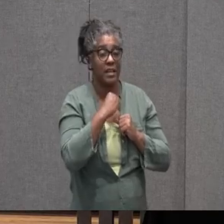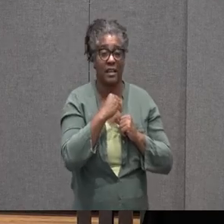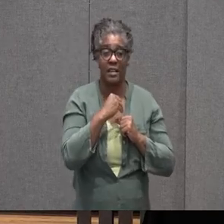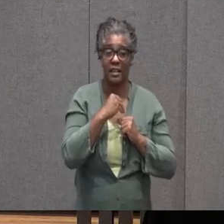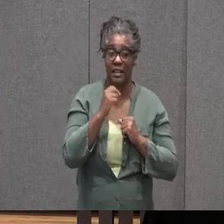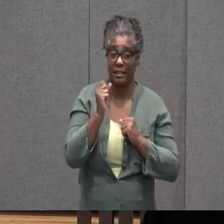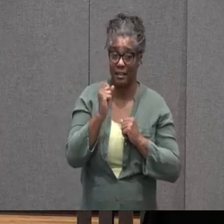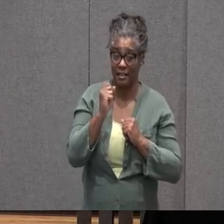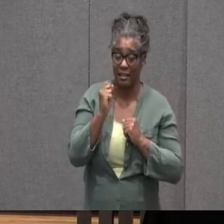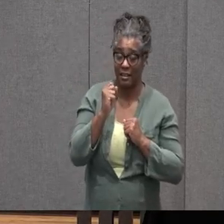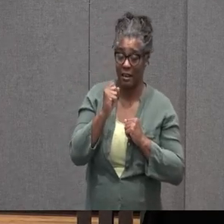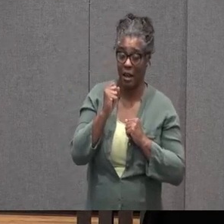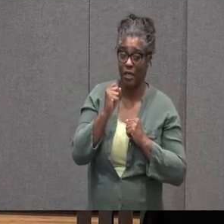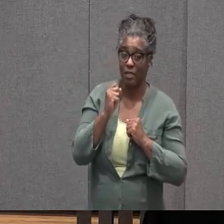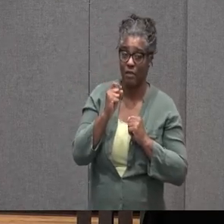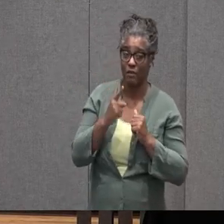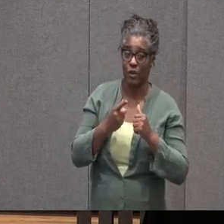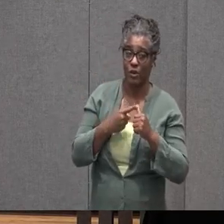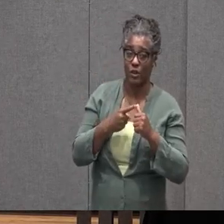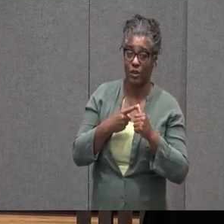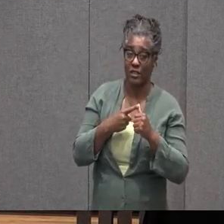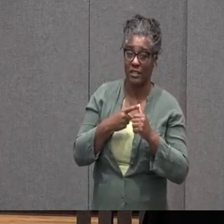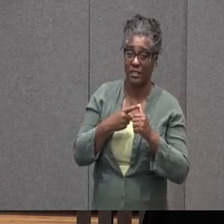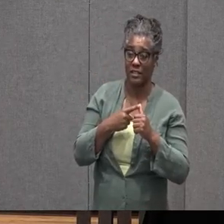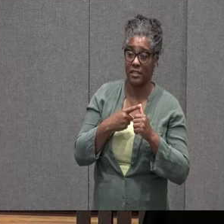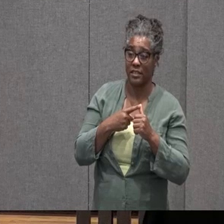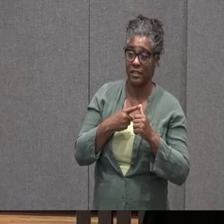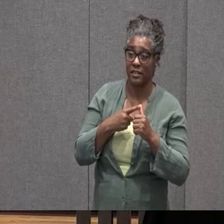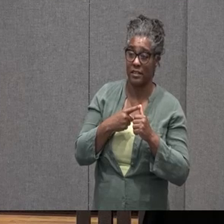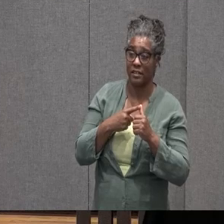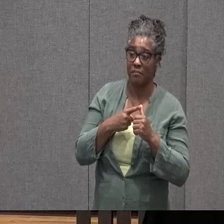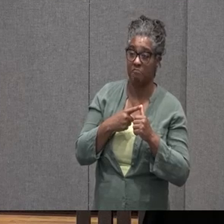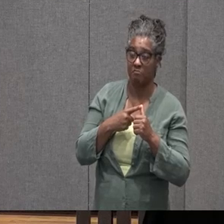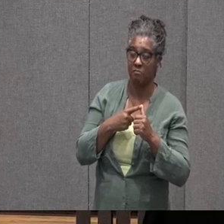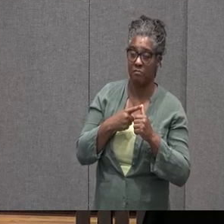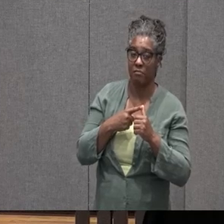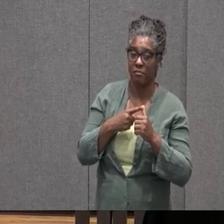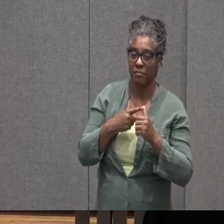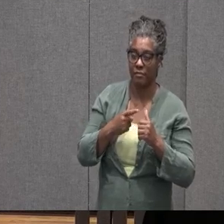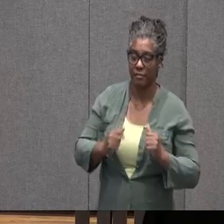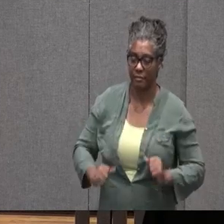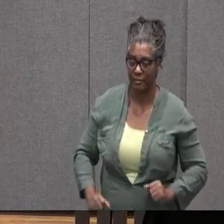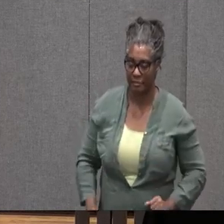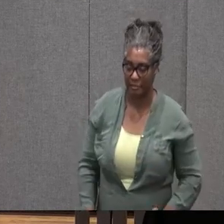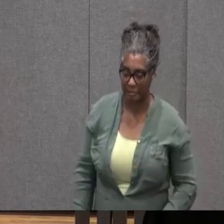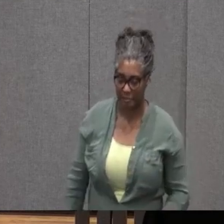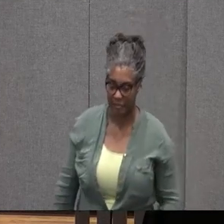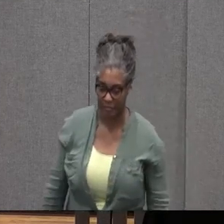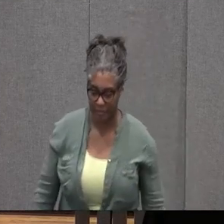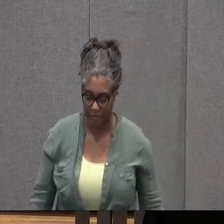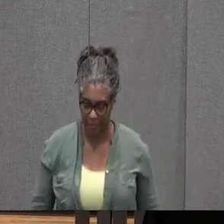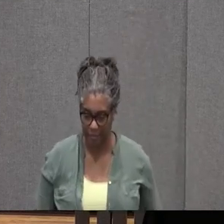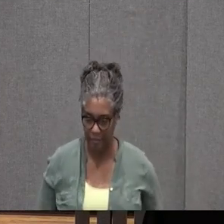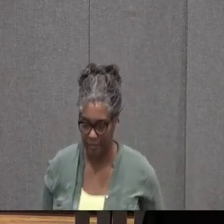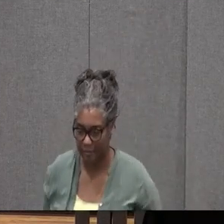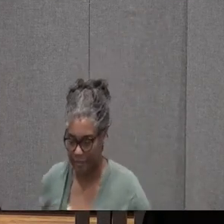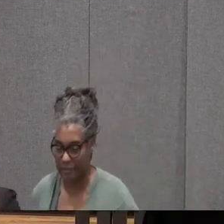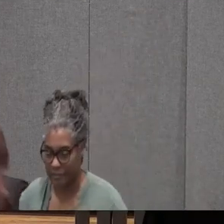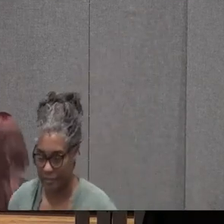one, I drew a sketch and I gave it the name The Pencil Pusher. Ooh, I like that, how you labeled it. Because